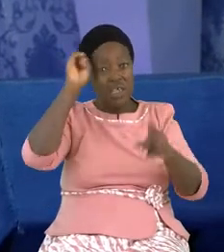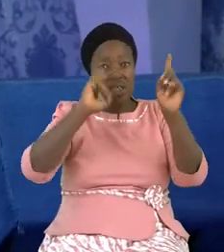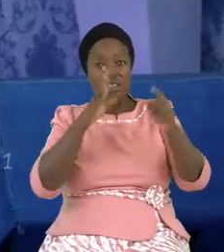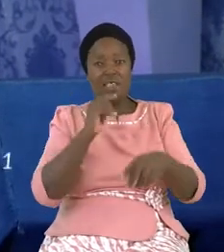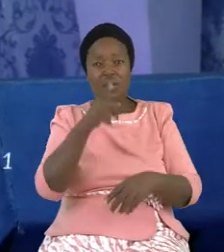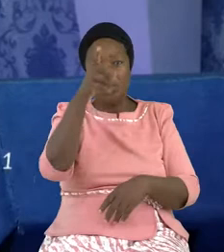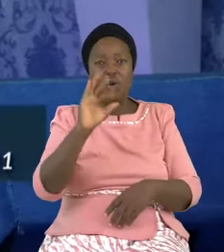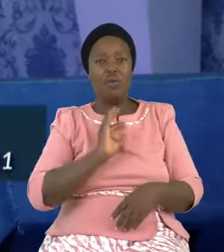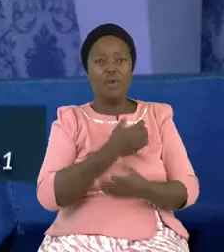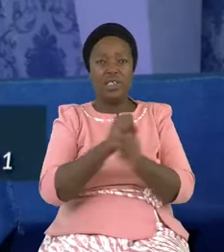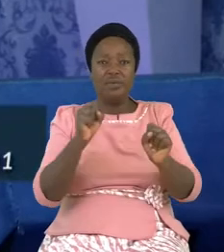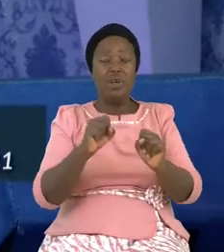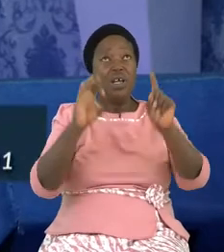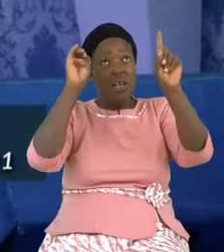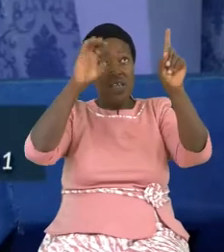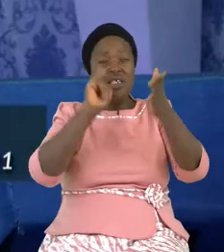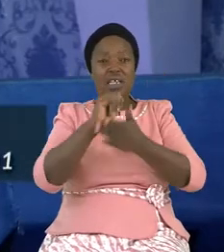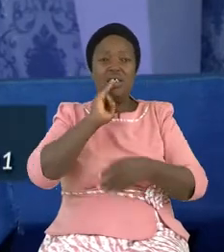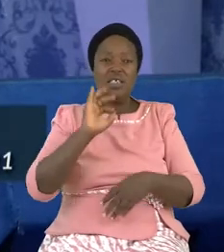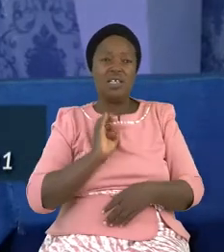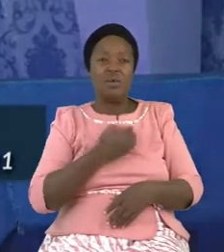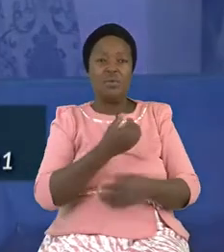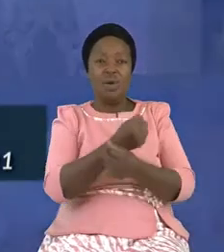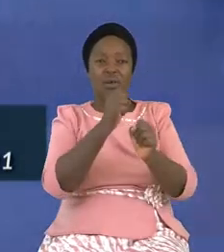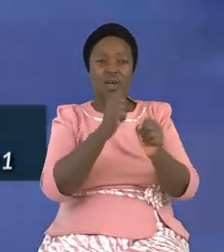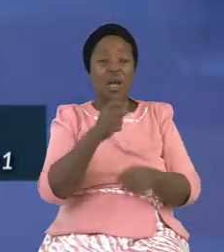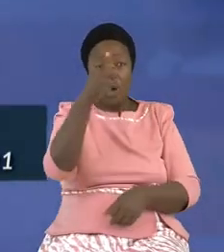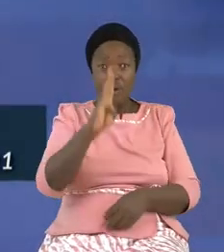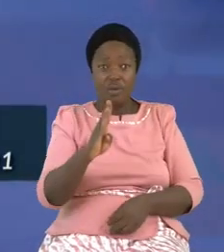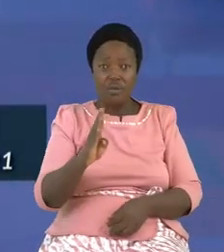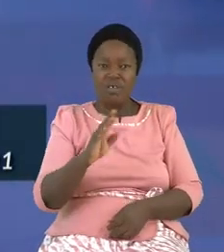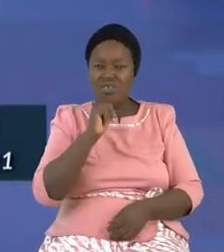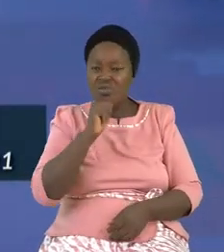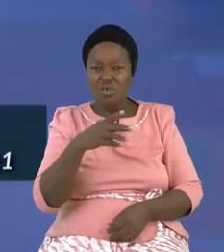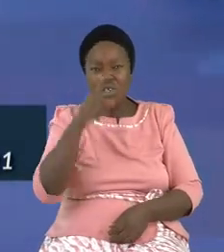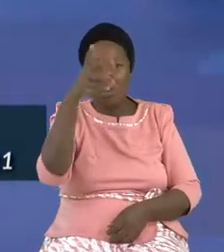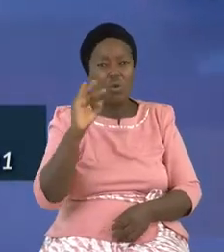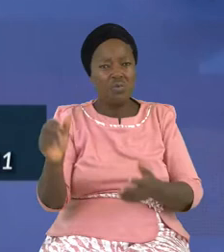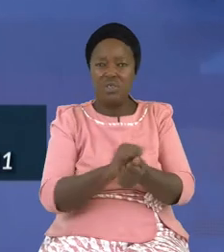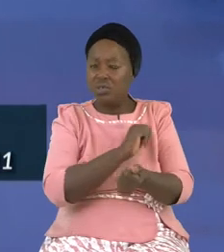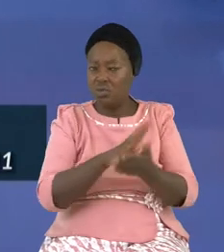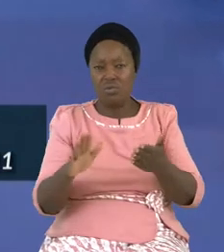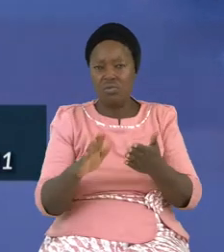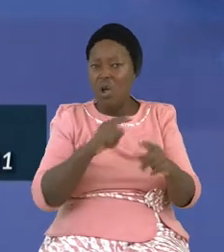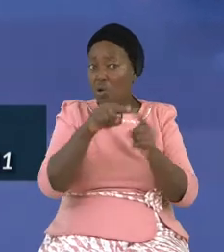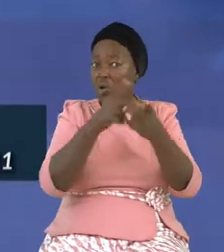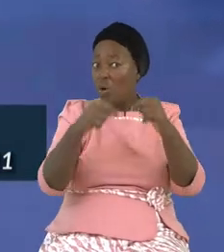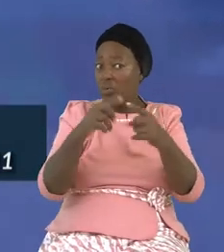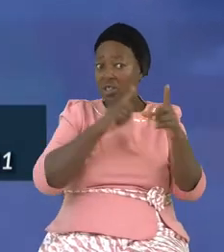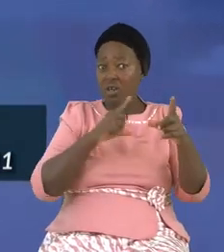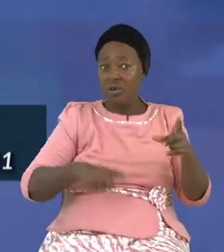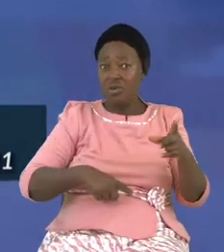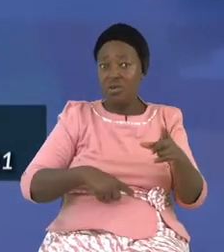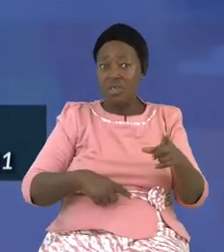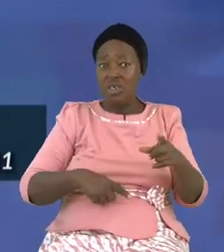He that is our God, not the God of destruction. When you come to the Lord, what will he do to you? Is the